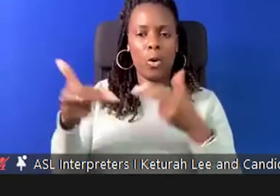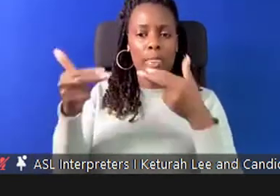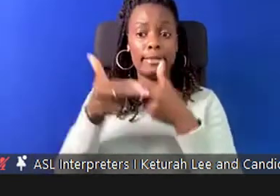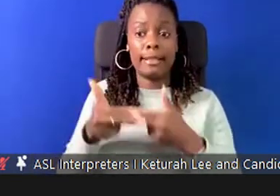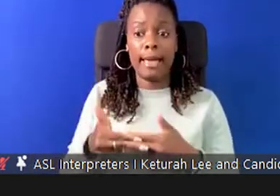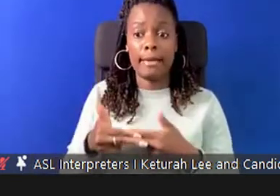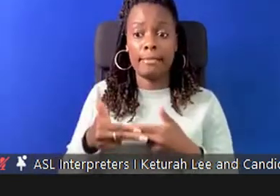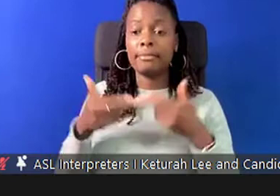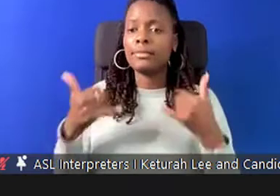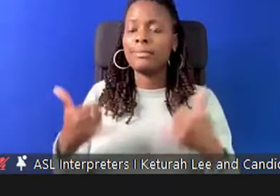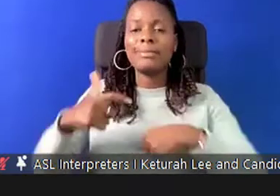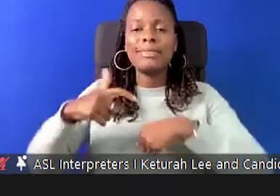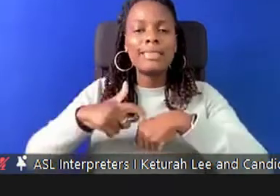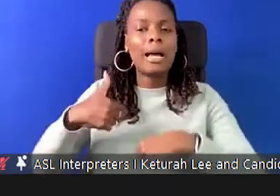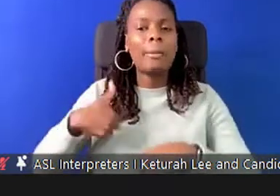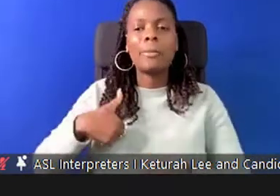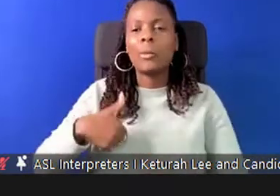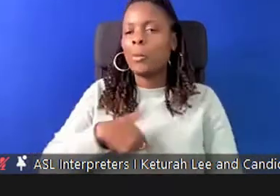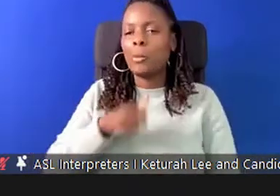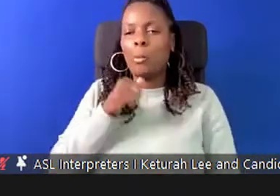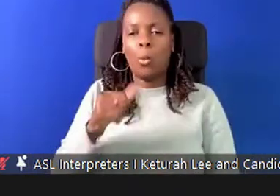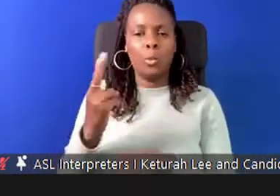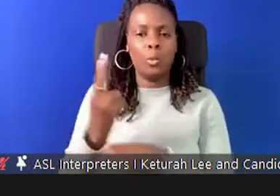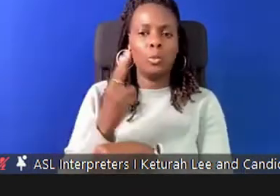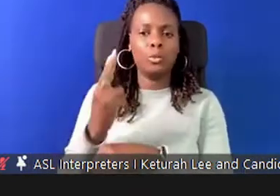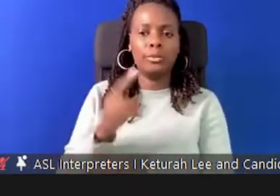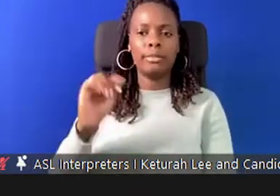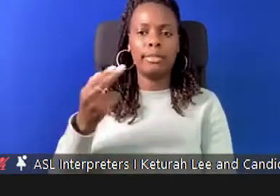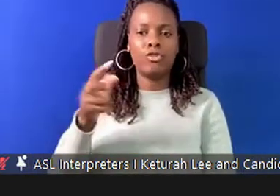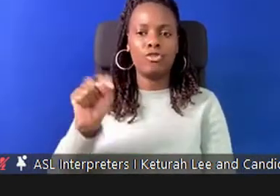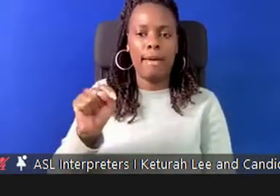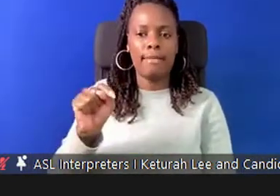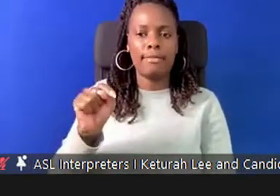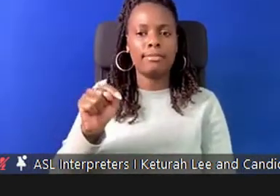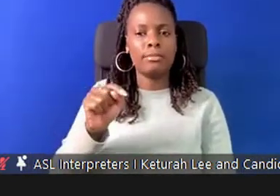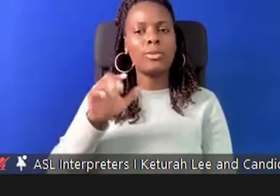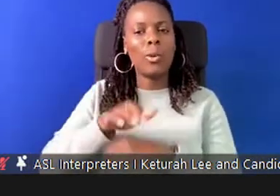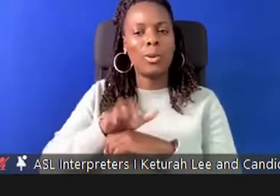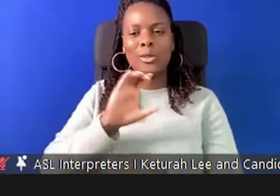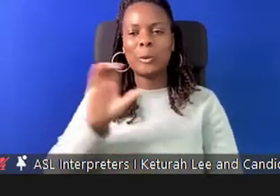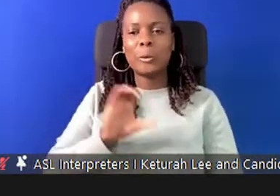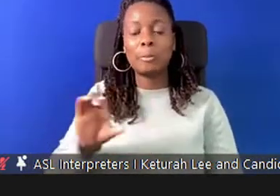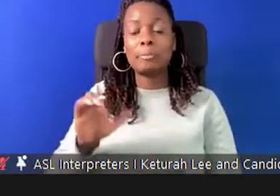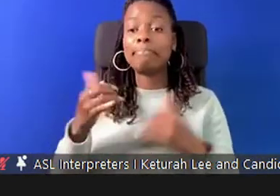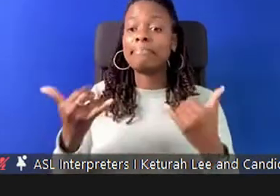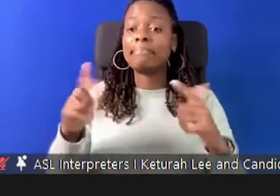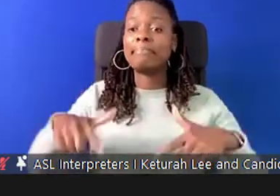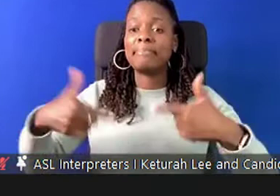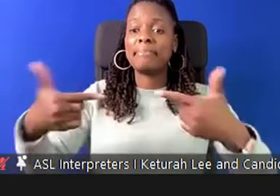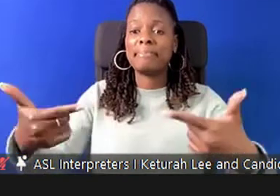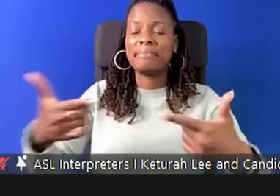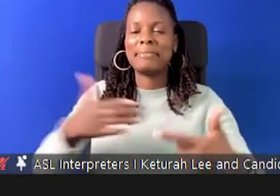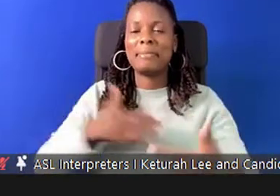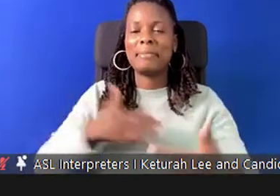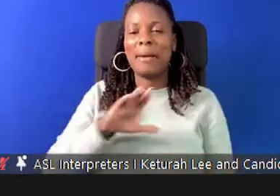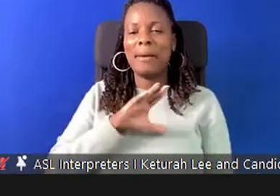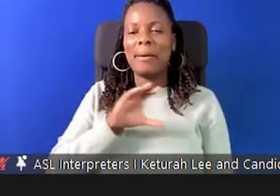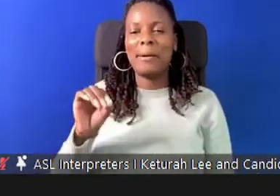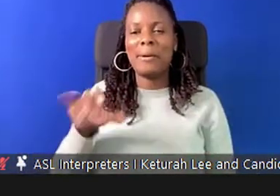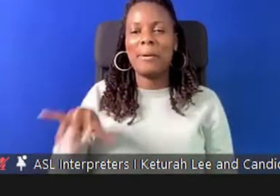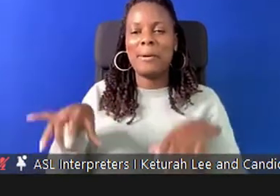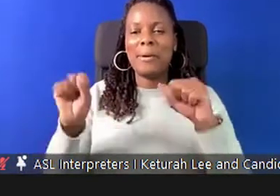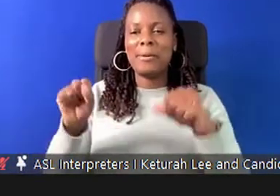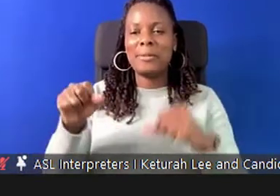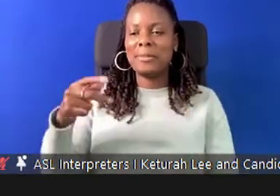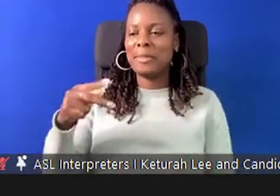not be using the chat function on Zoom. I would now like to turn things over to my co-host for the day, Peggy